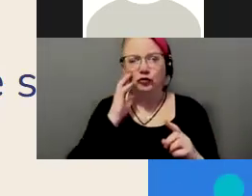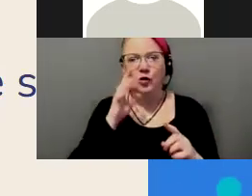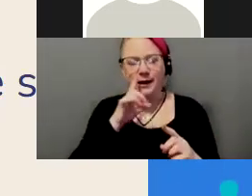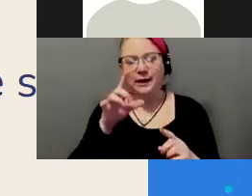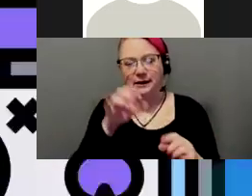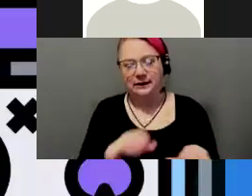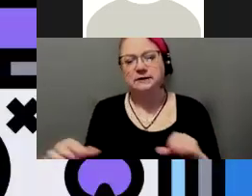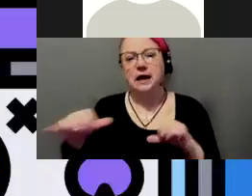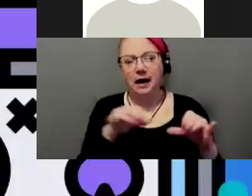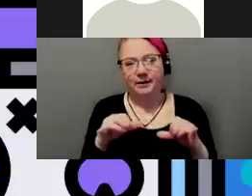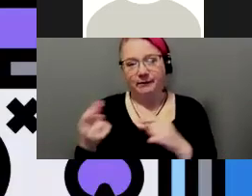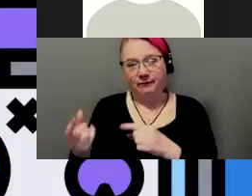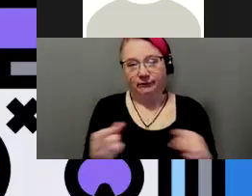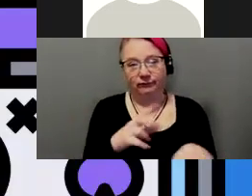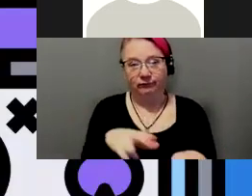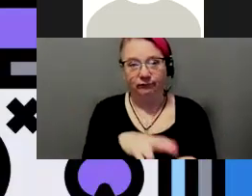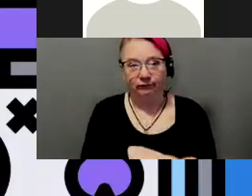common.